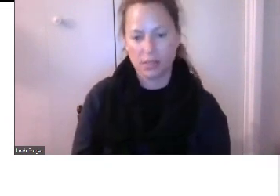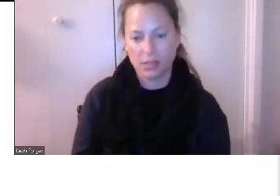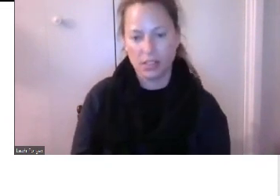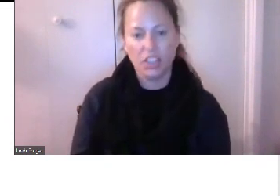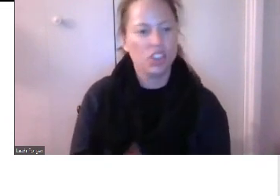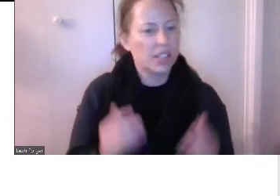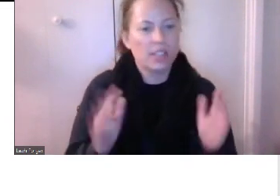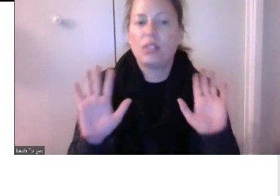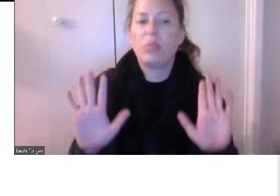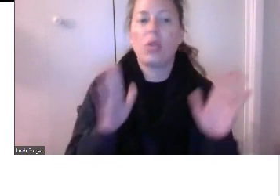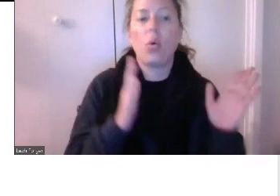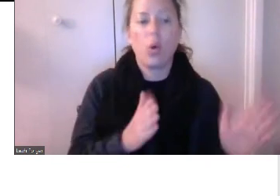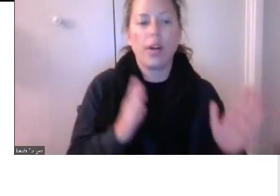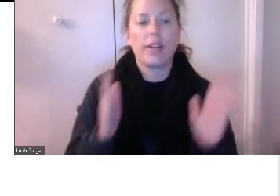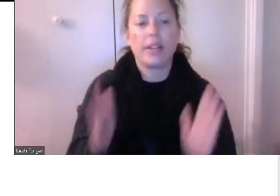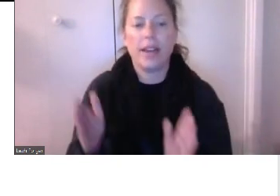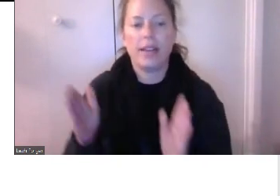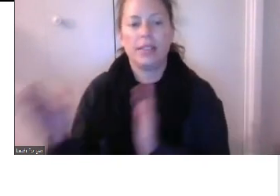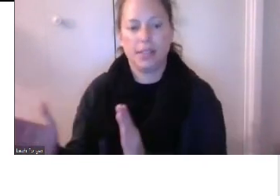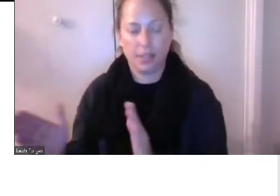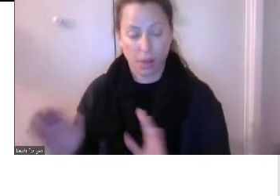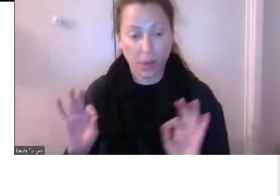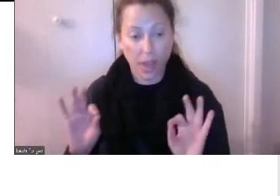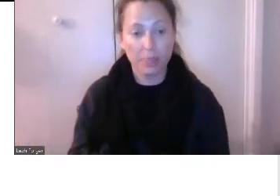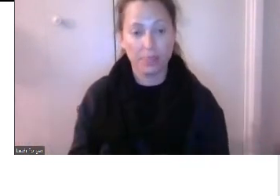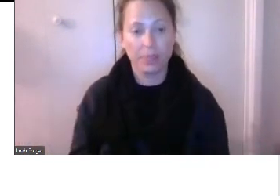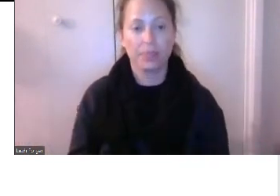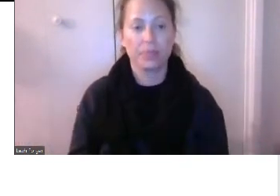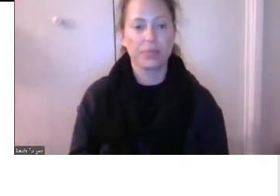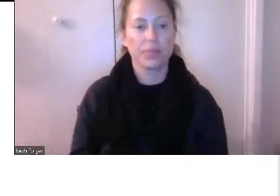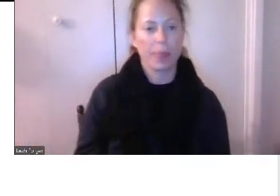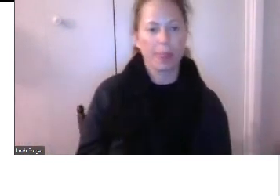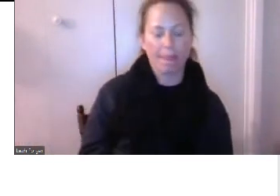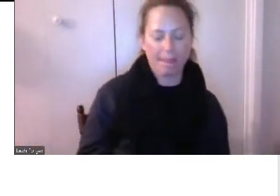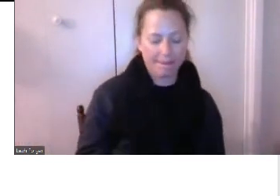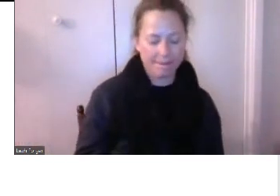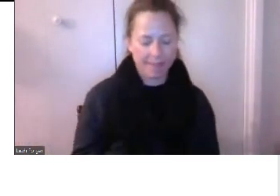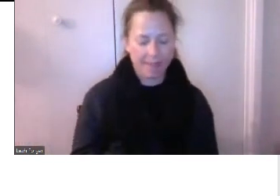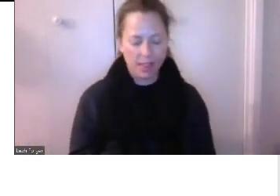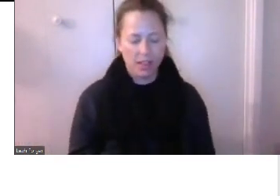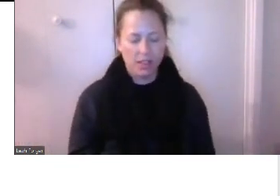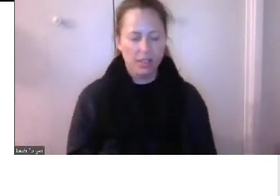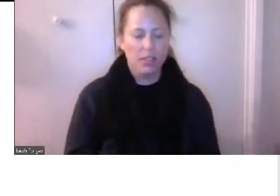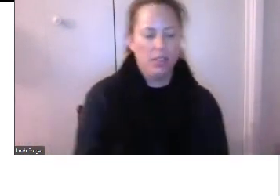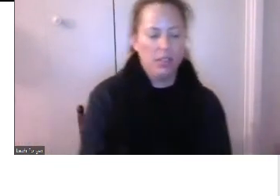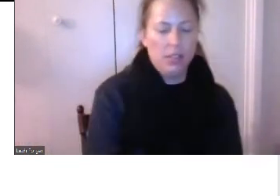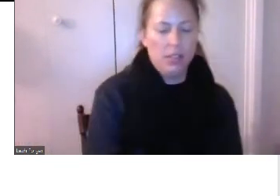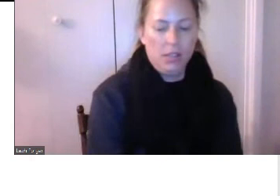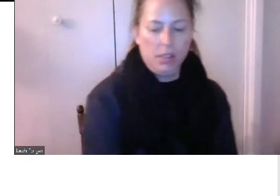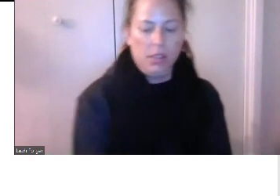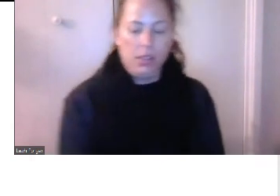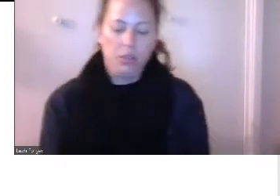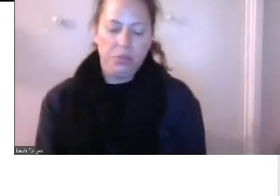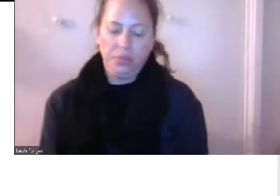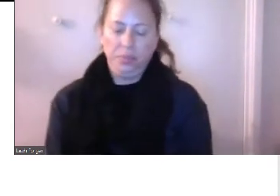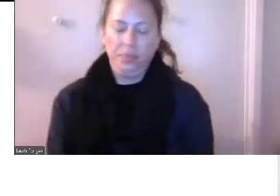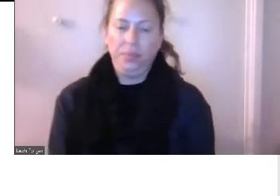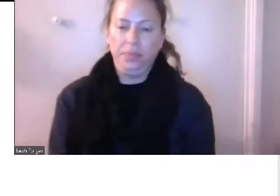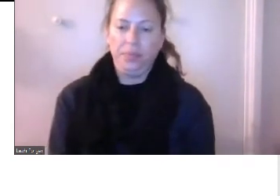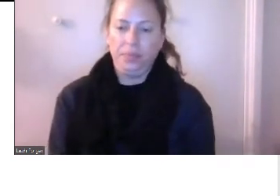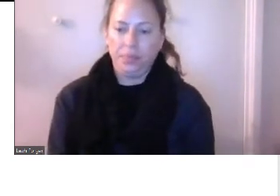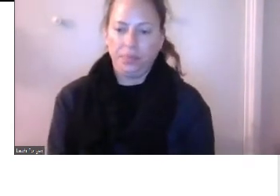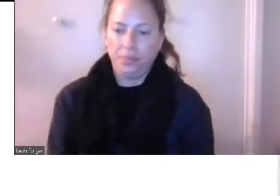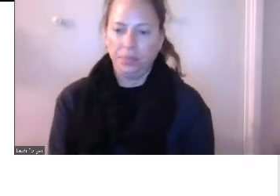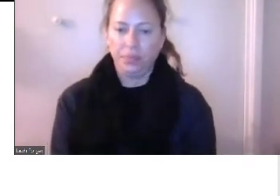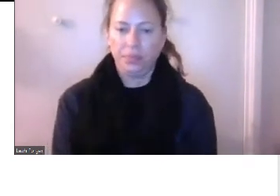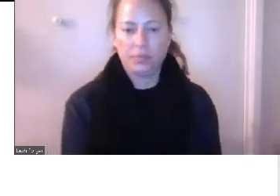just for organizational purposes. Okay, and let me change my color. Okay, so I'm going to say this